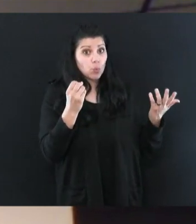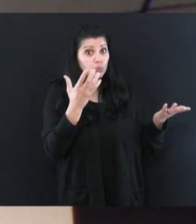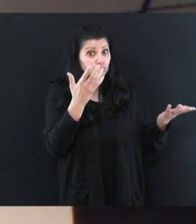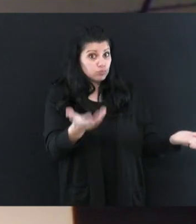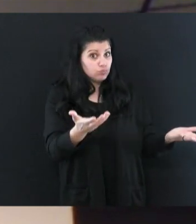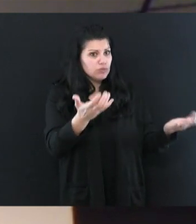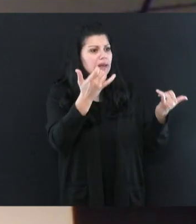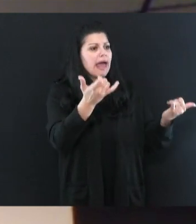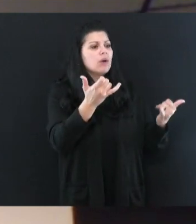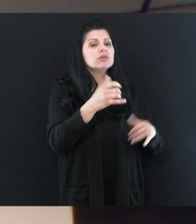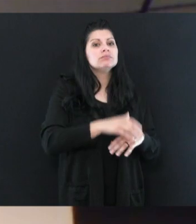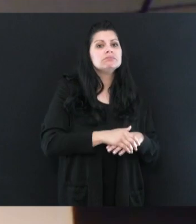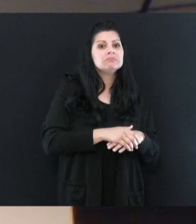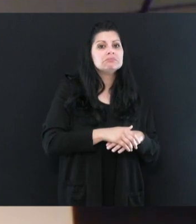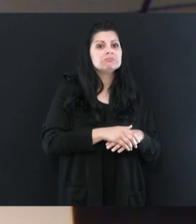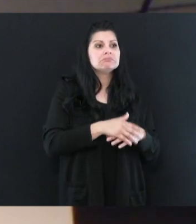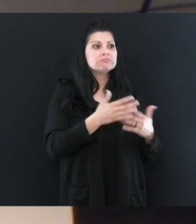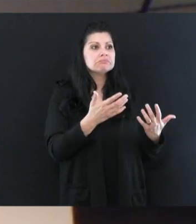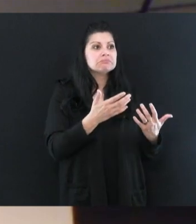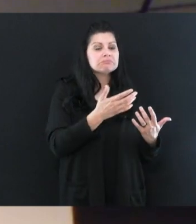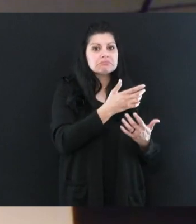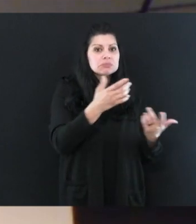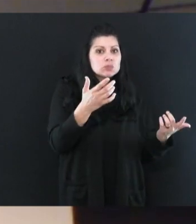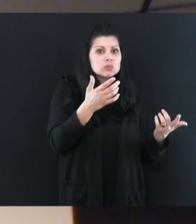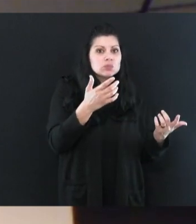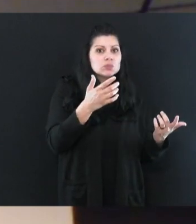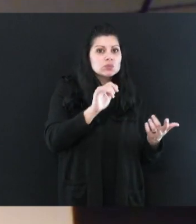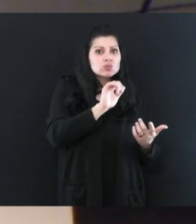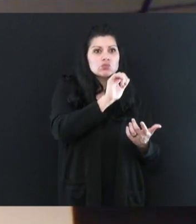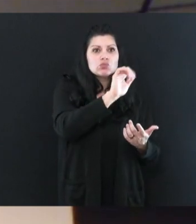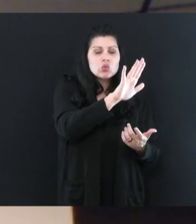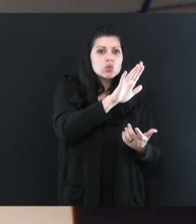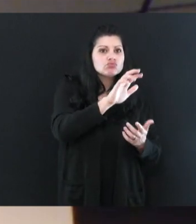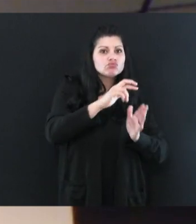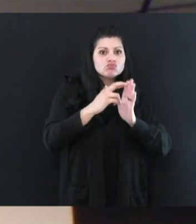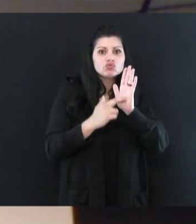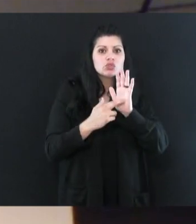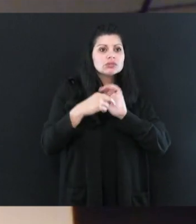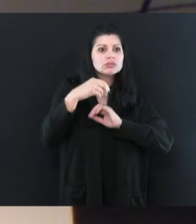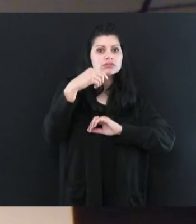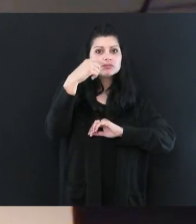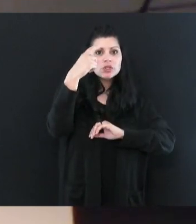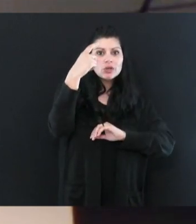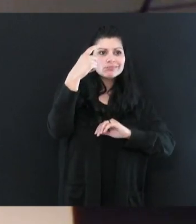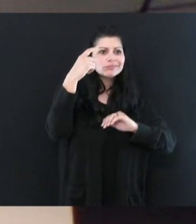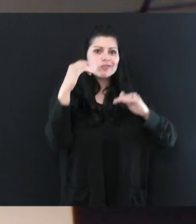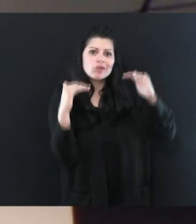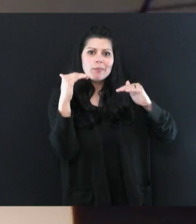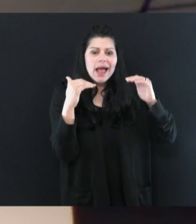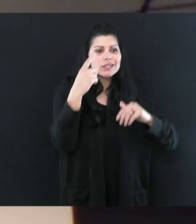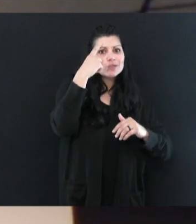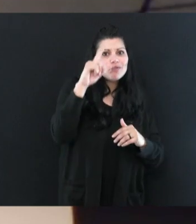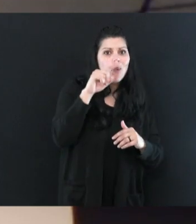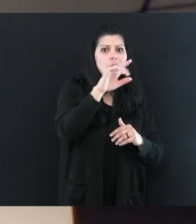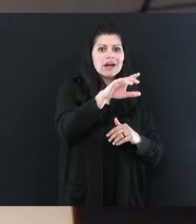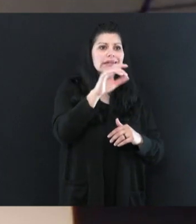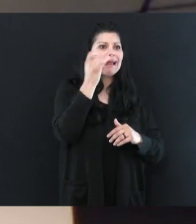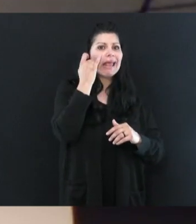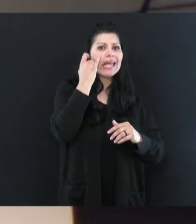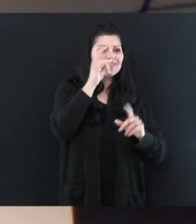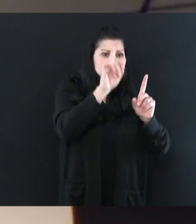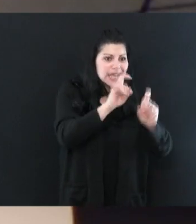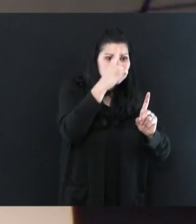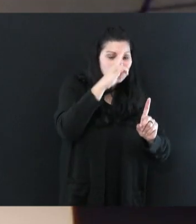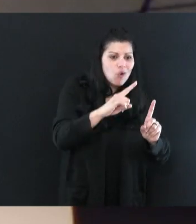the balance in helping those get tested who are asymptomatic and the balance of those who are flooding those testing